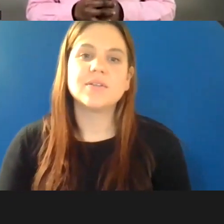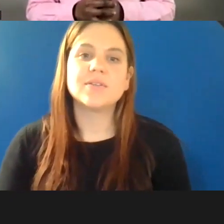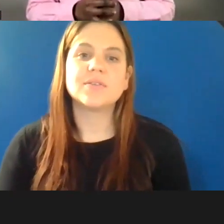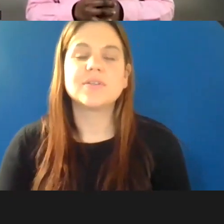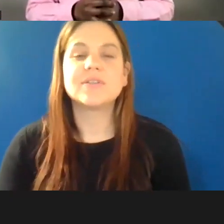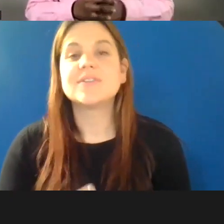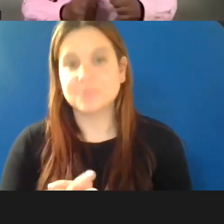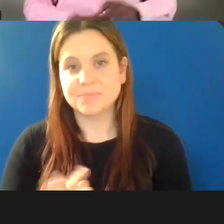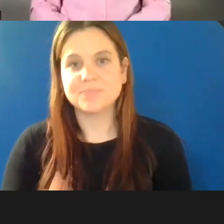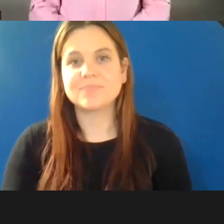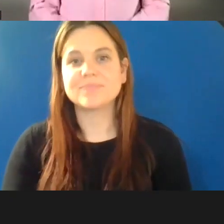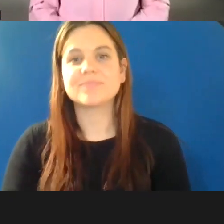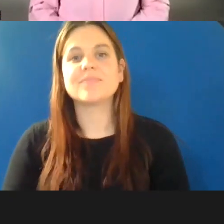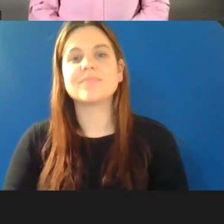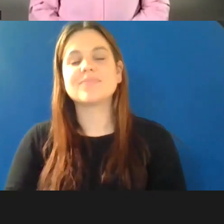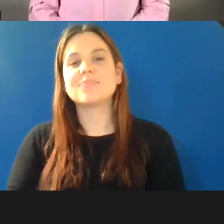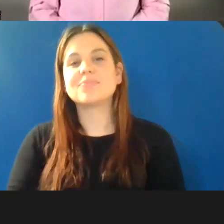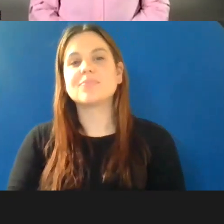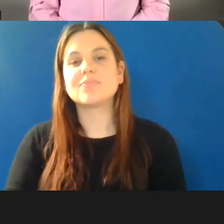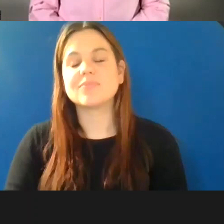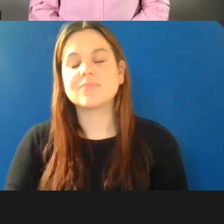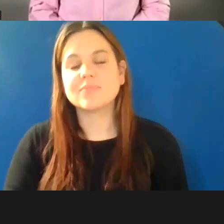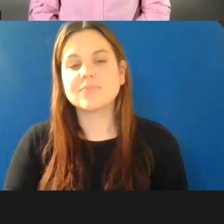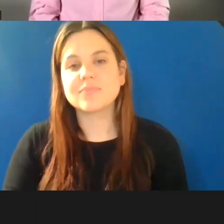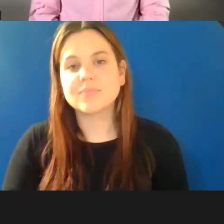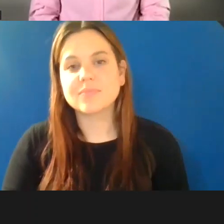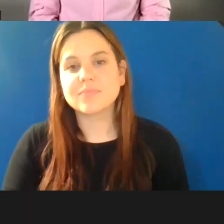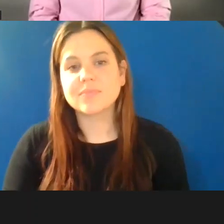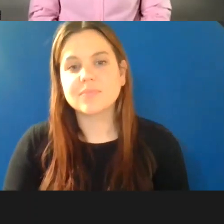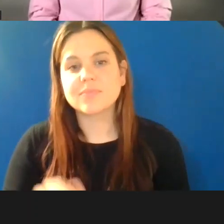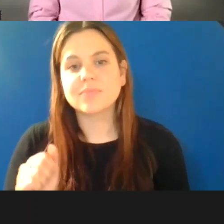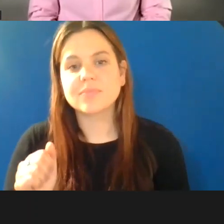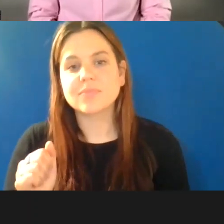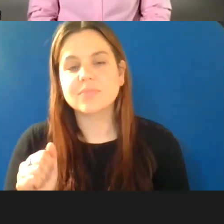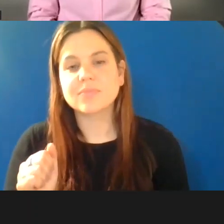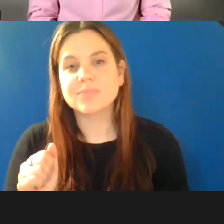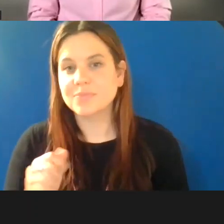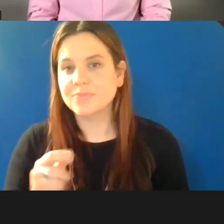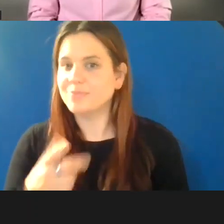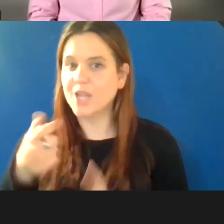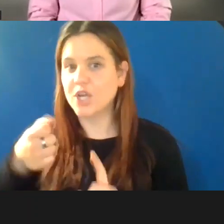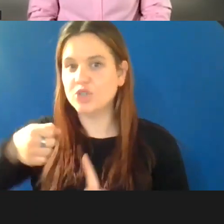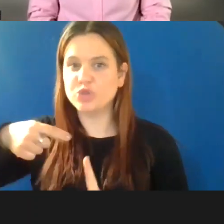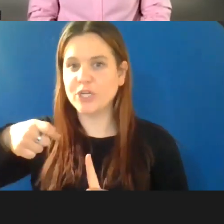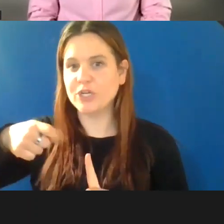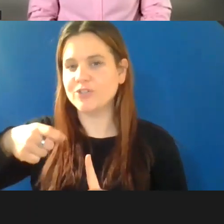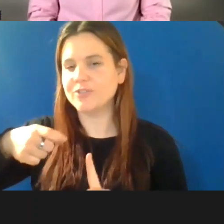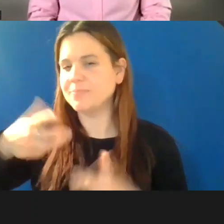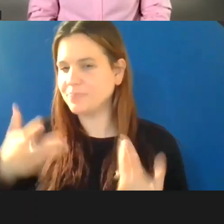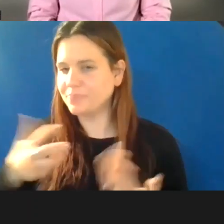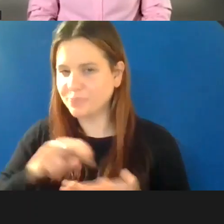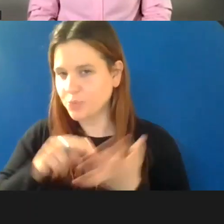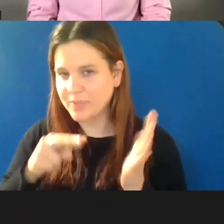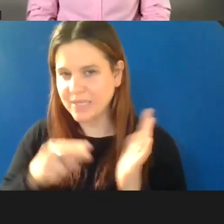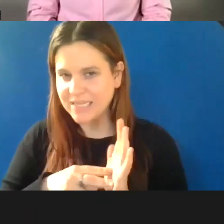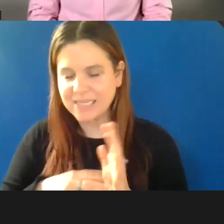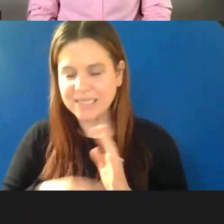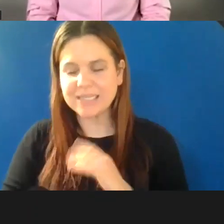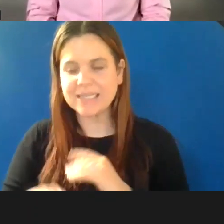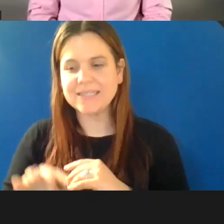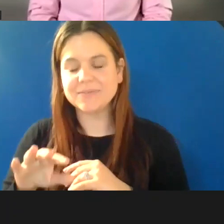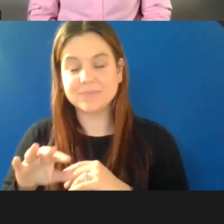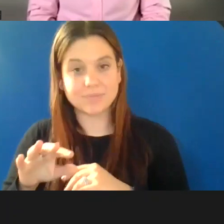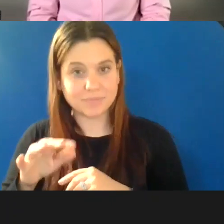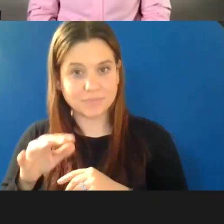So I guess when you say triggers, are you saying triggers as to as